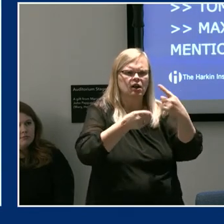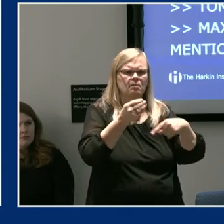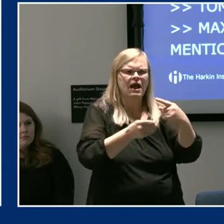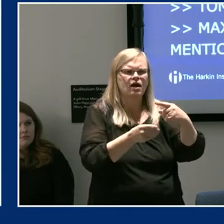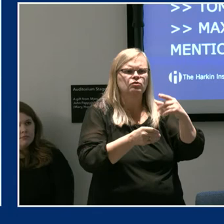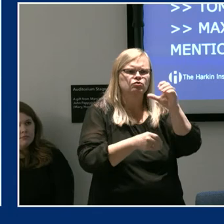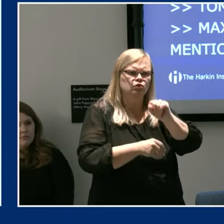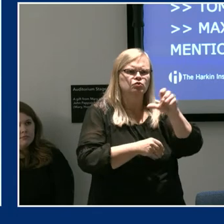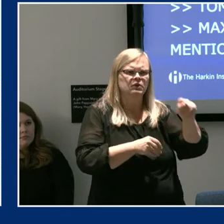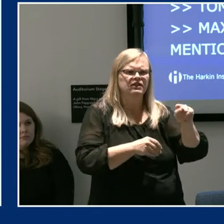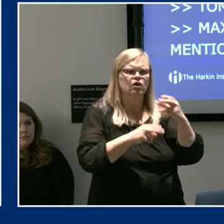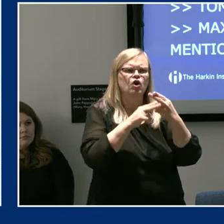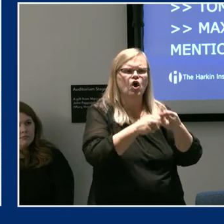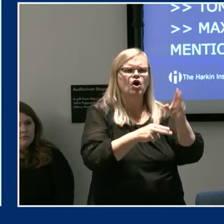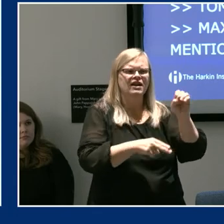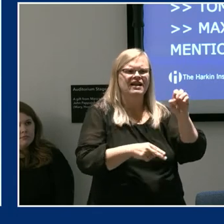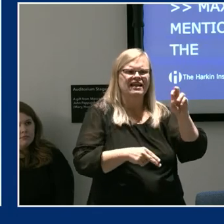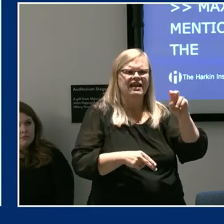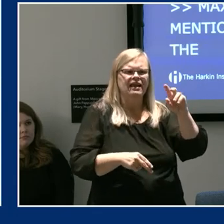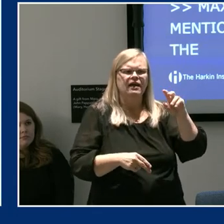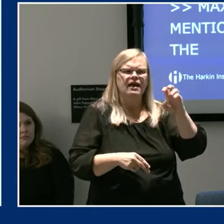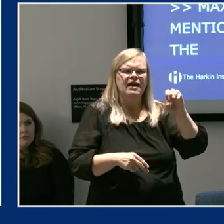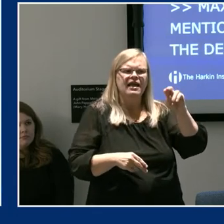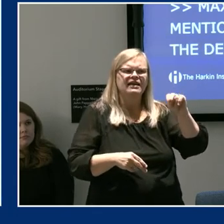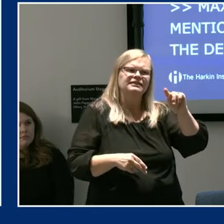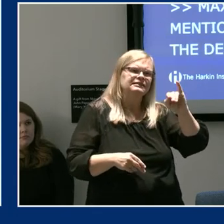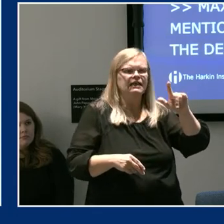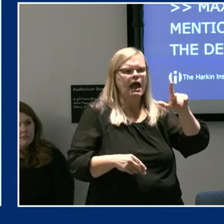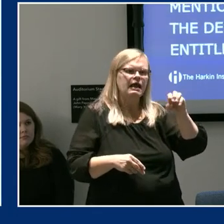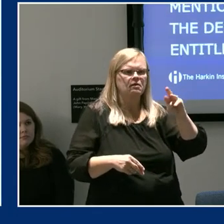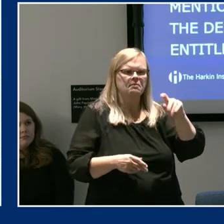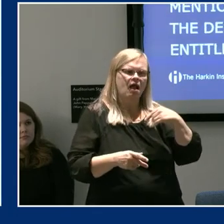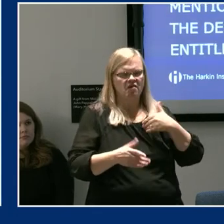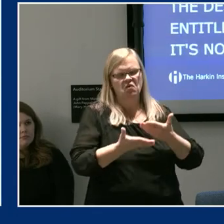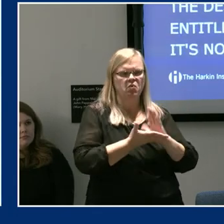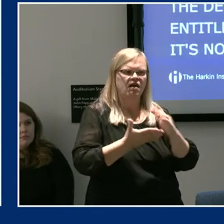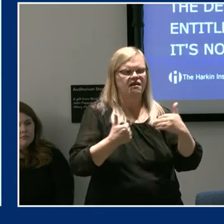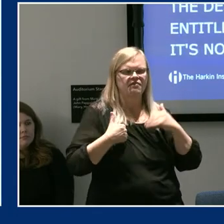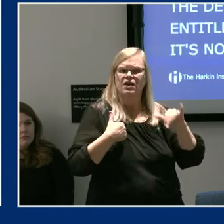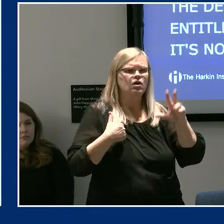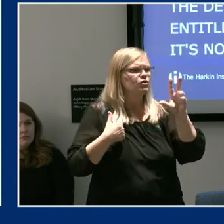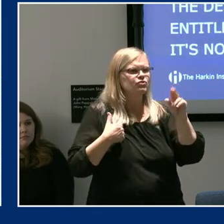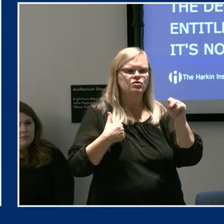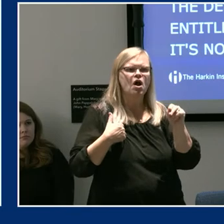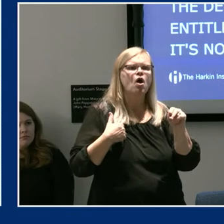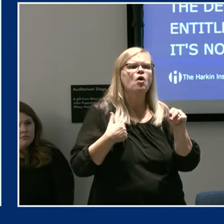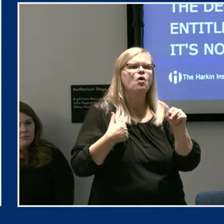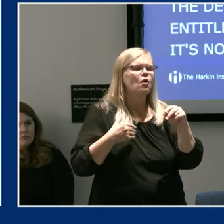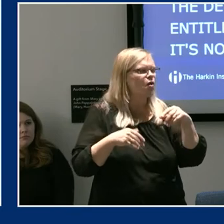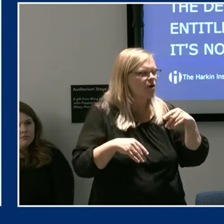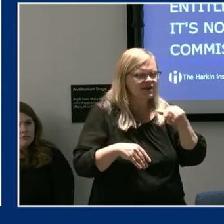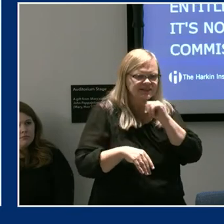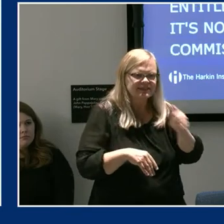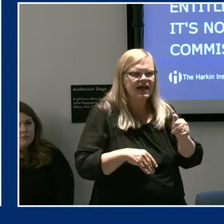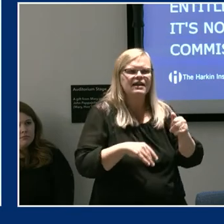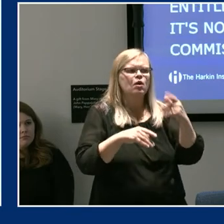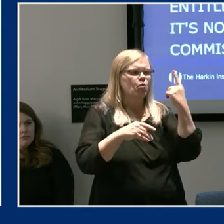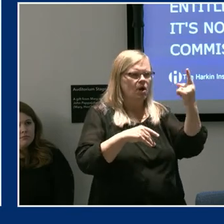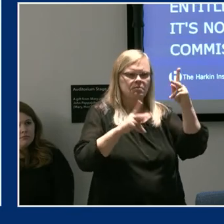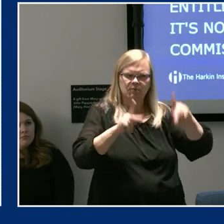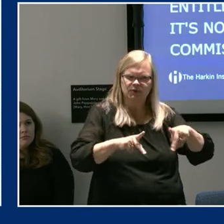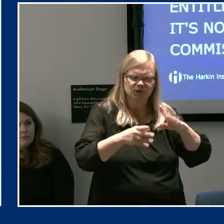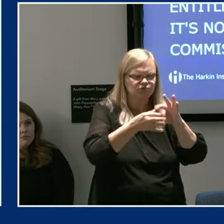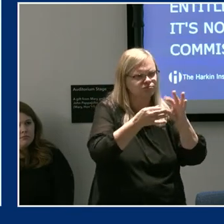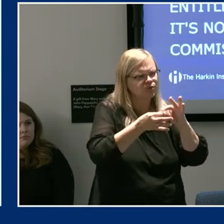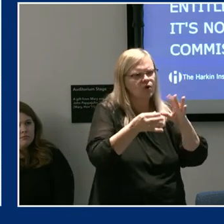Security as an entitlement. It's not. It's an earned benefit. The commissioner has talked about that many times. I've heard her discuss it. You work,